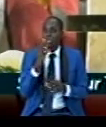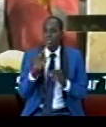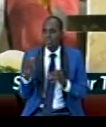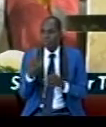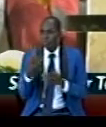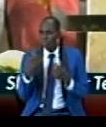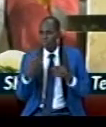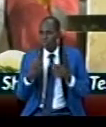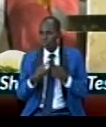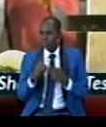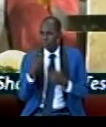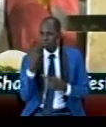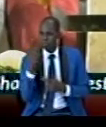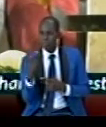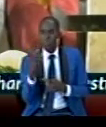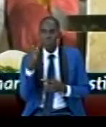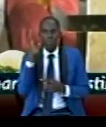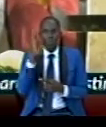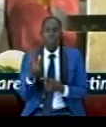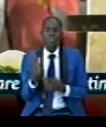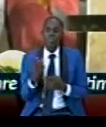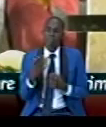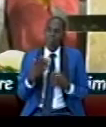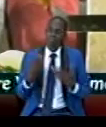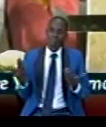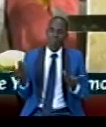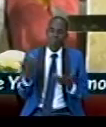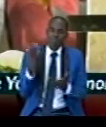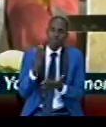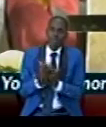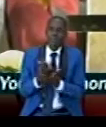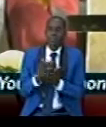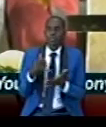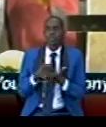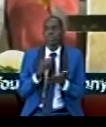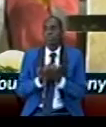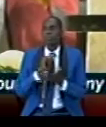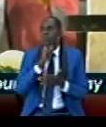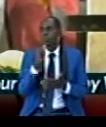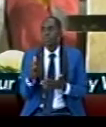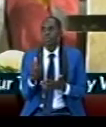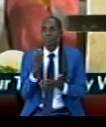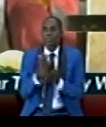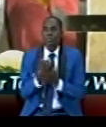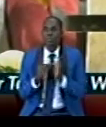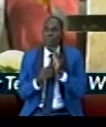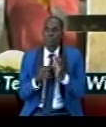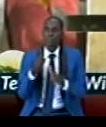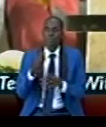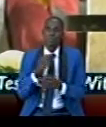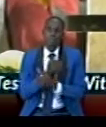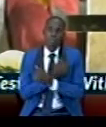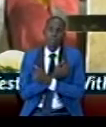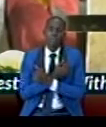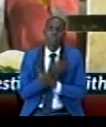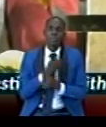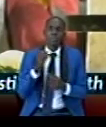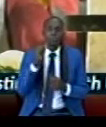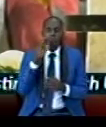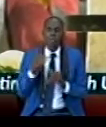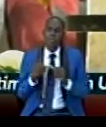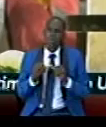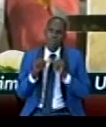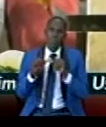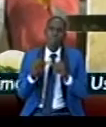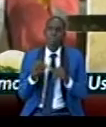that they will at least, the little love they are giving to me, they will not take it away. I continue doing this just to make sure that I